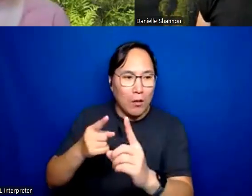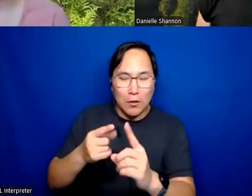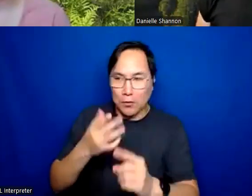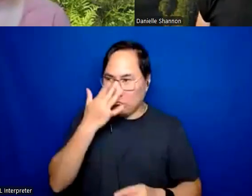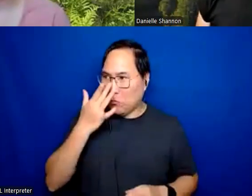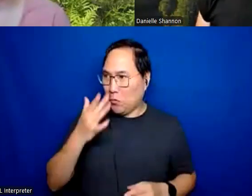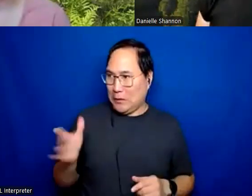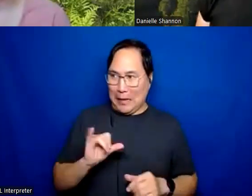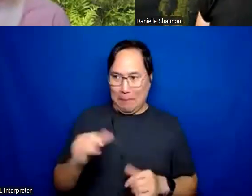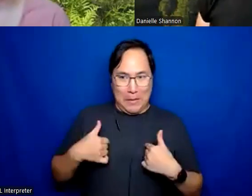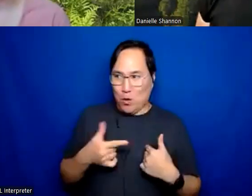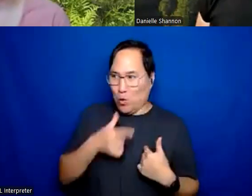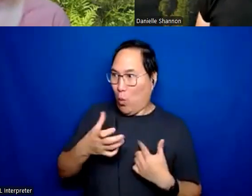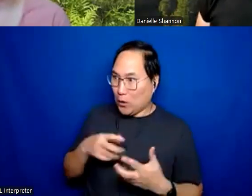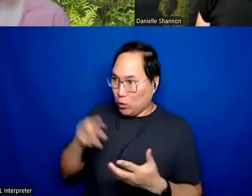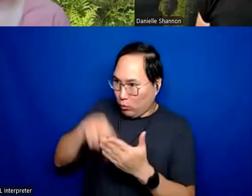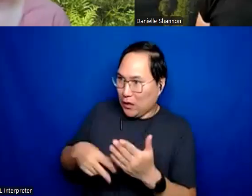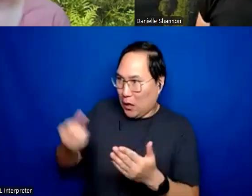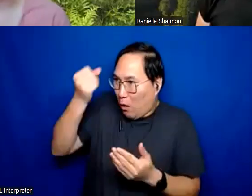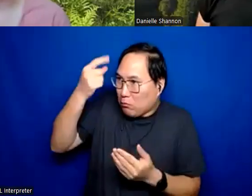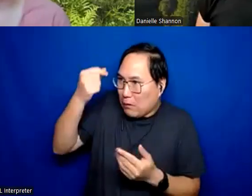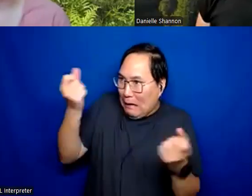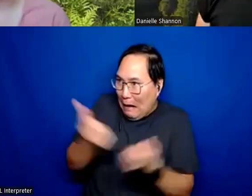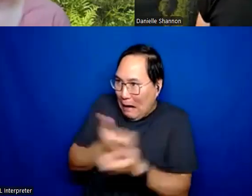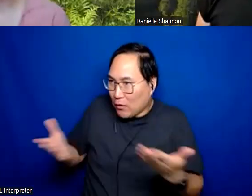you do that in the most effective way?